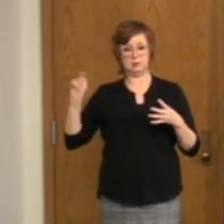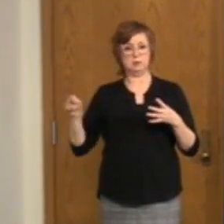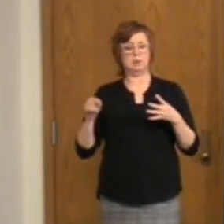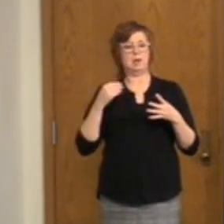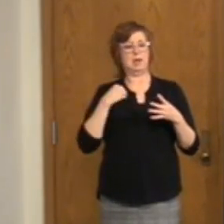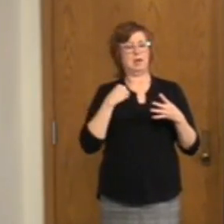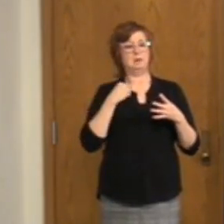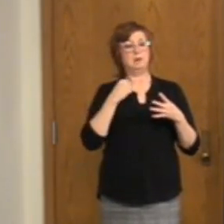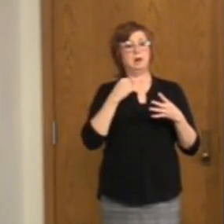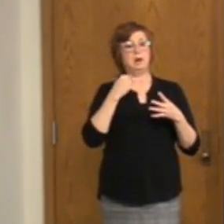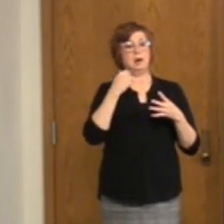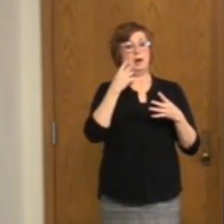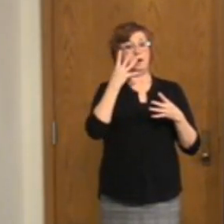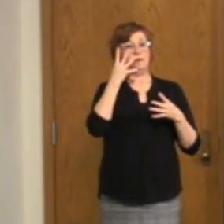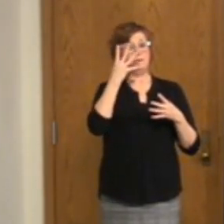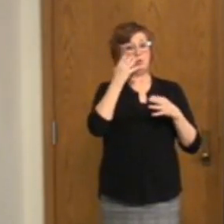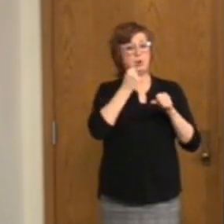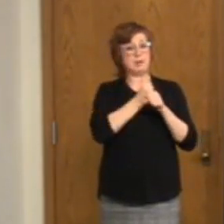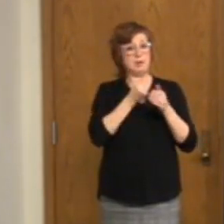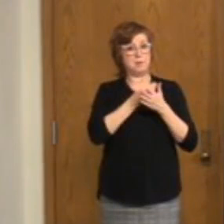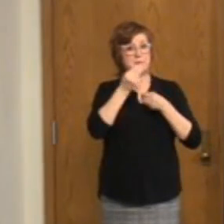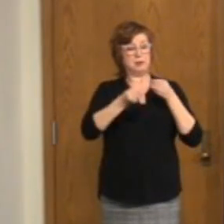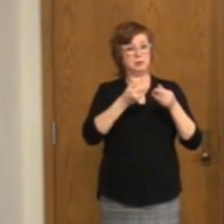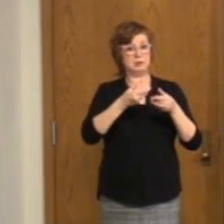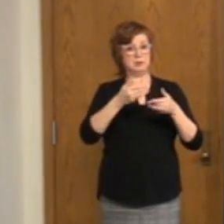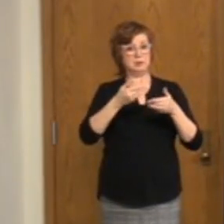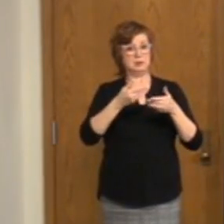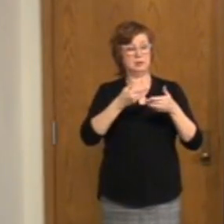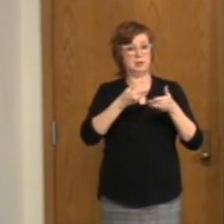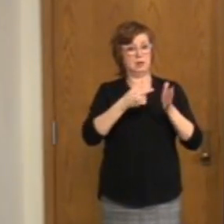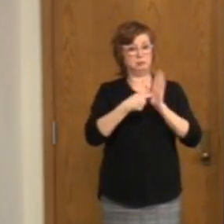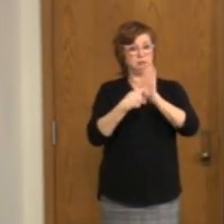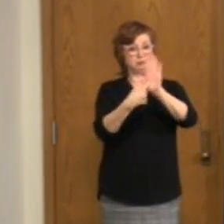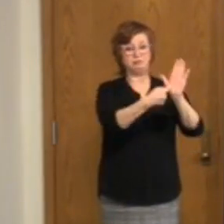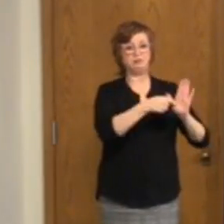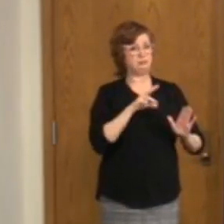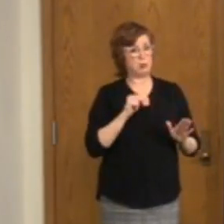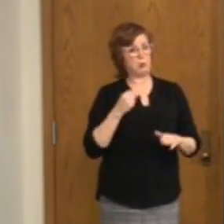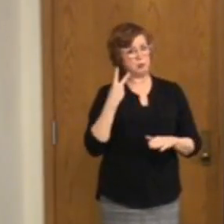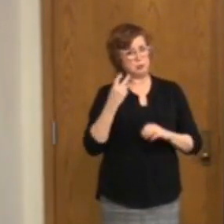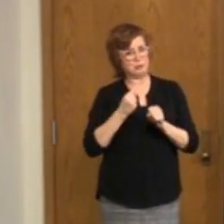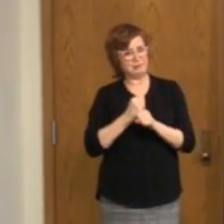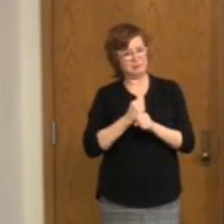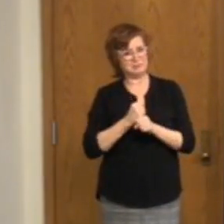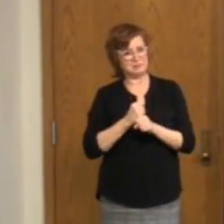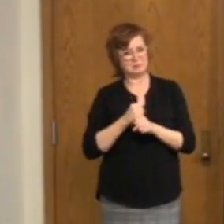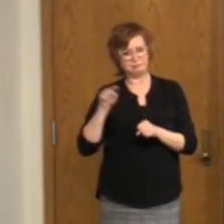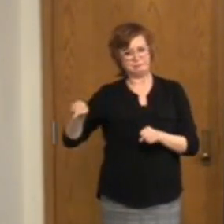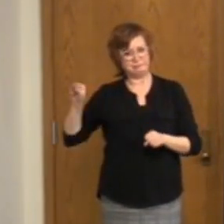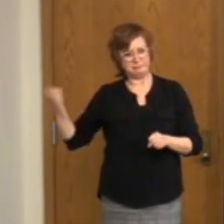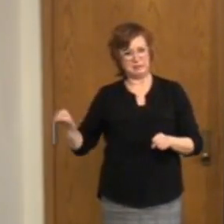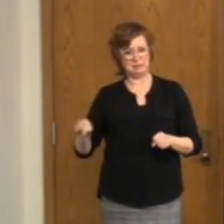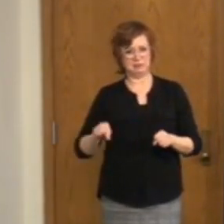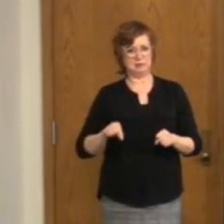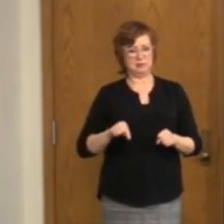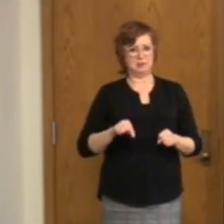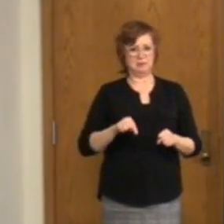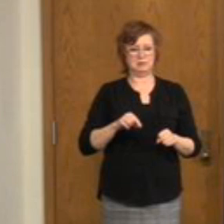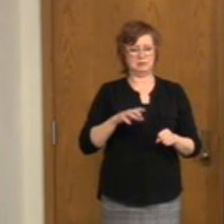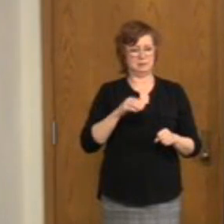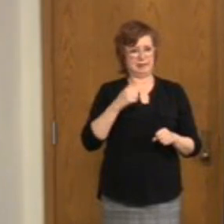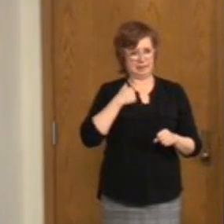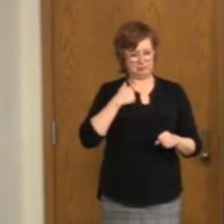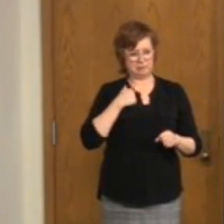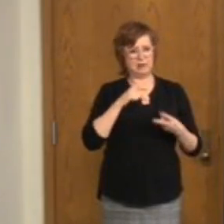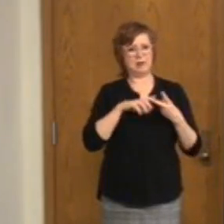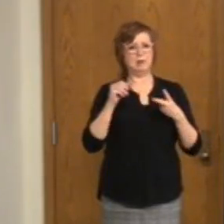2-year projections, and that's due to the revenue variability that I think we're all seeing, not just across Canada, but around the world,